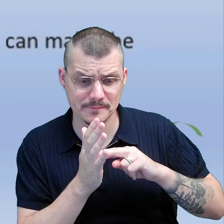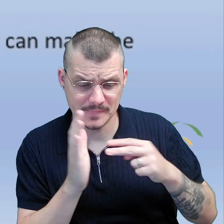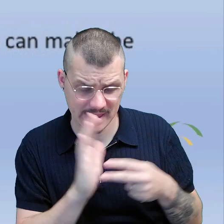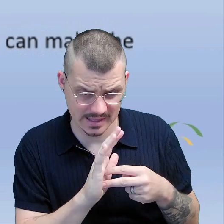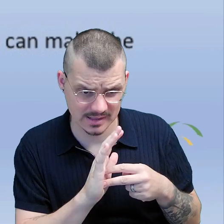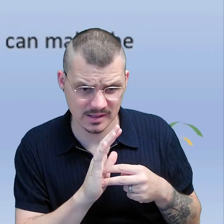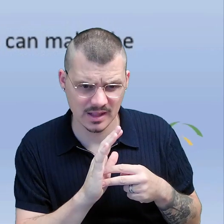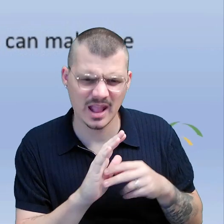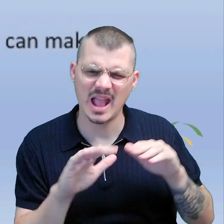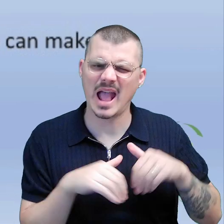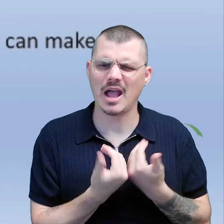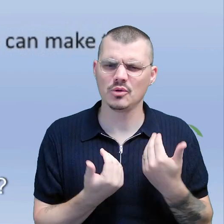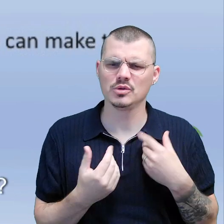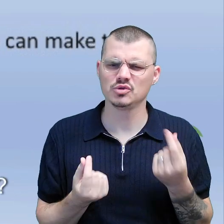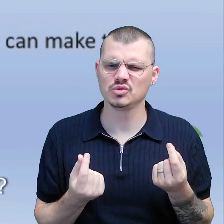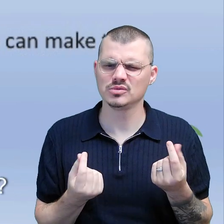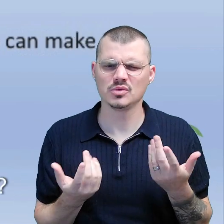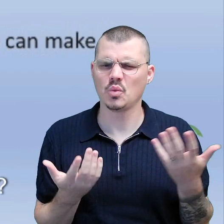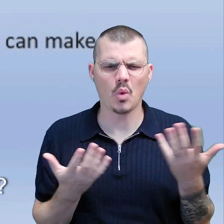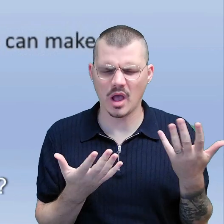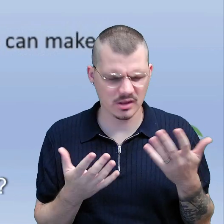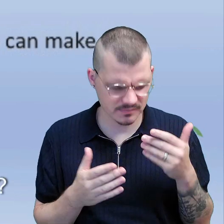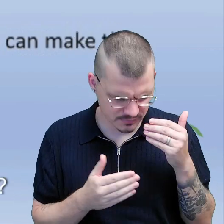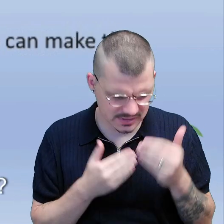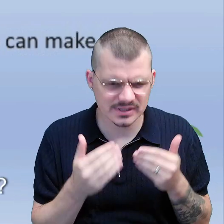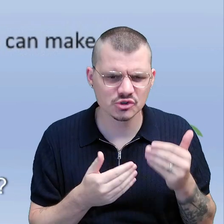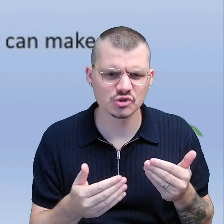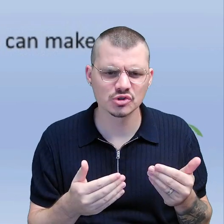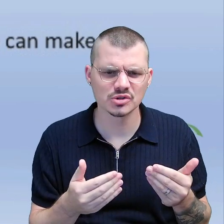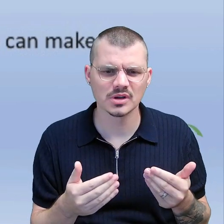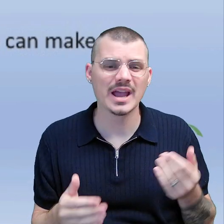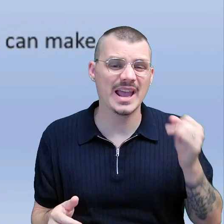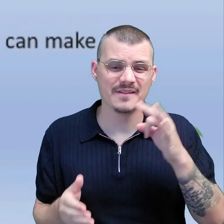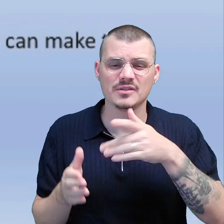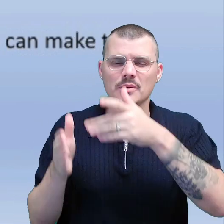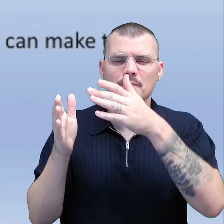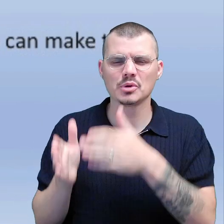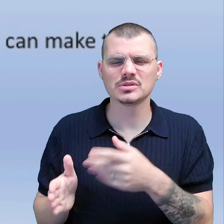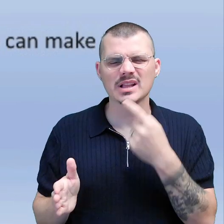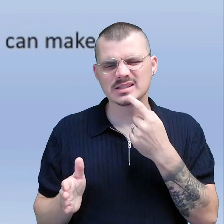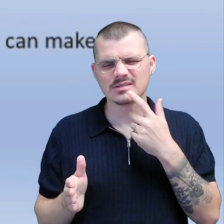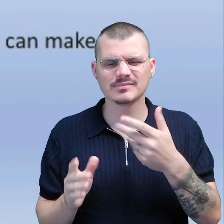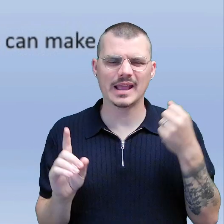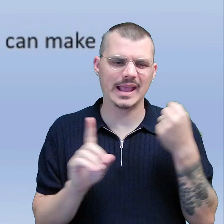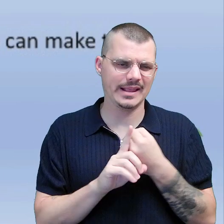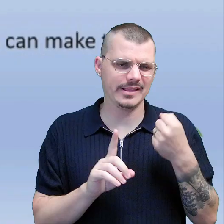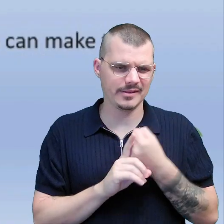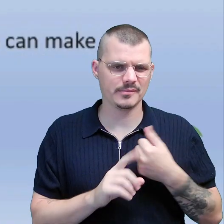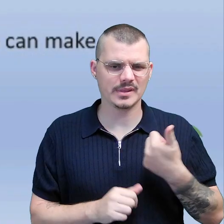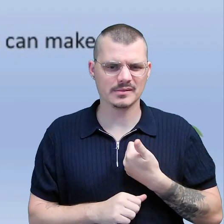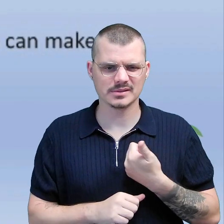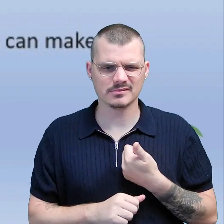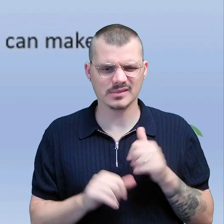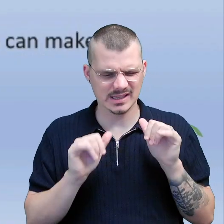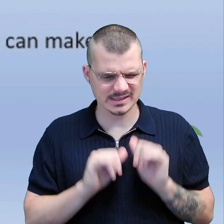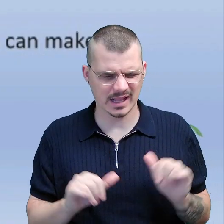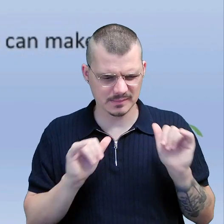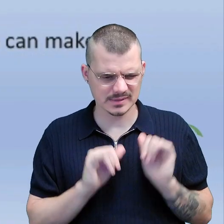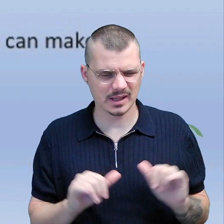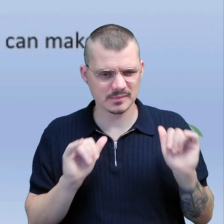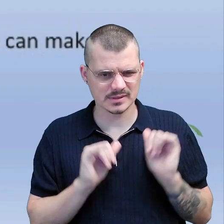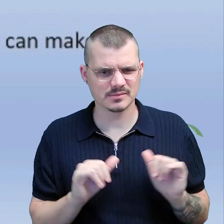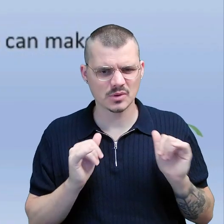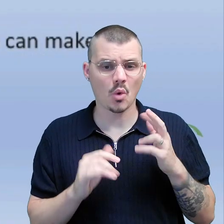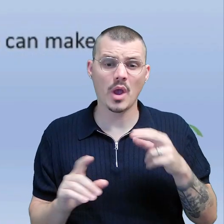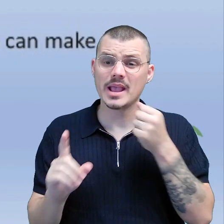mean, how do we do it? What's a procedure? Well, if the person, let's say, hitting themselves the